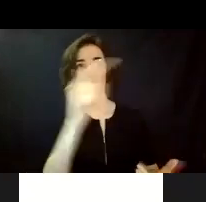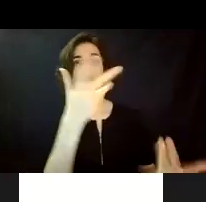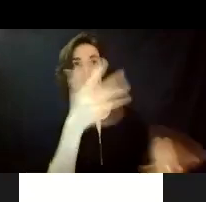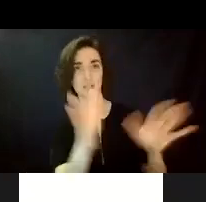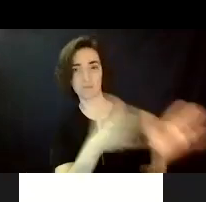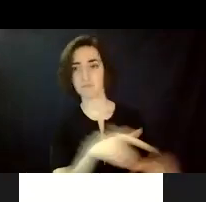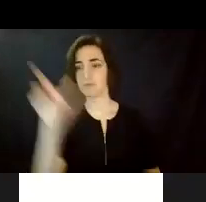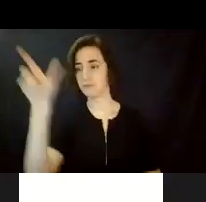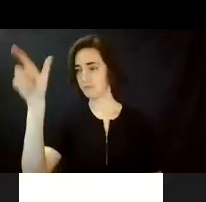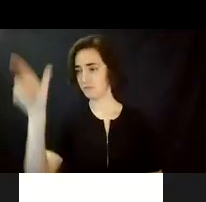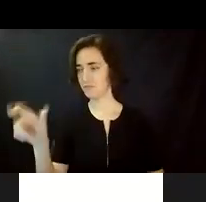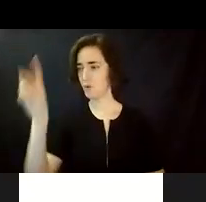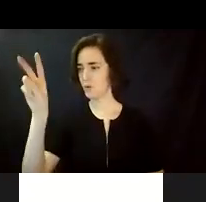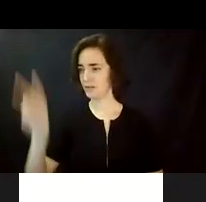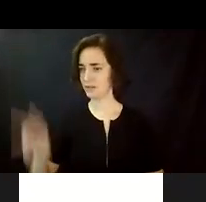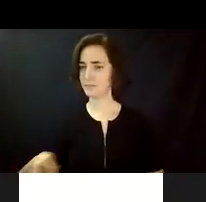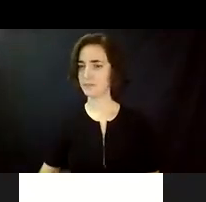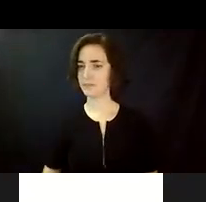Okay, so